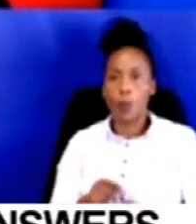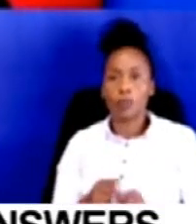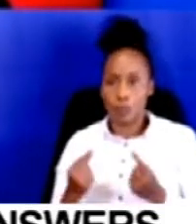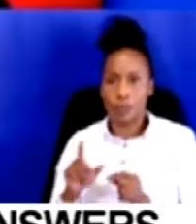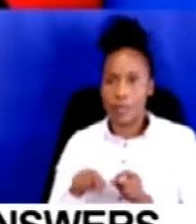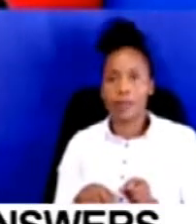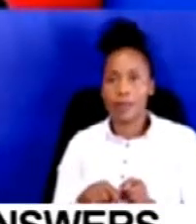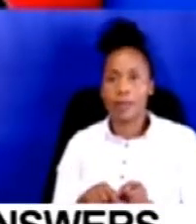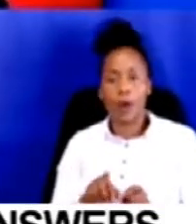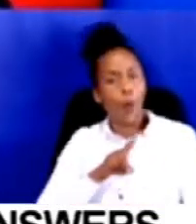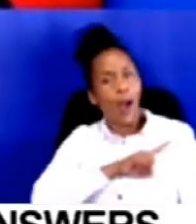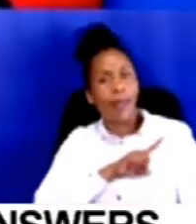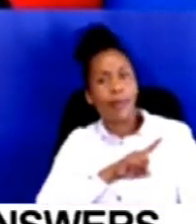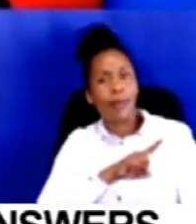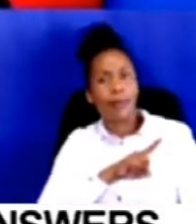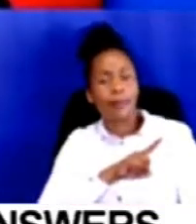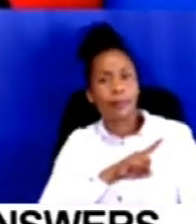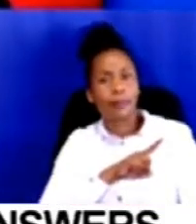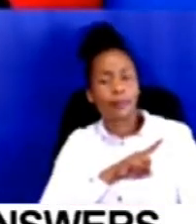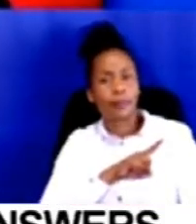Why? Because